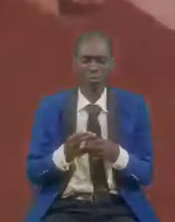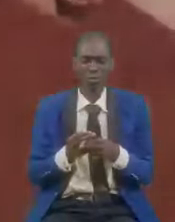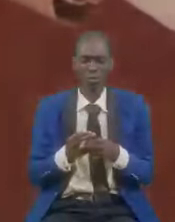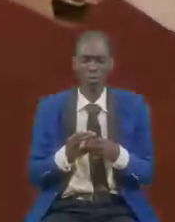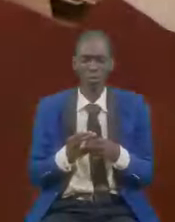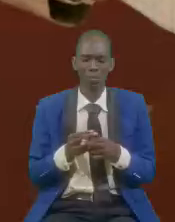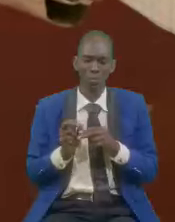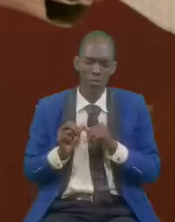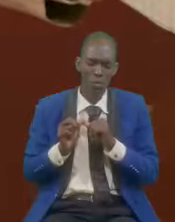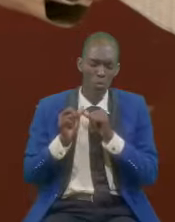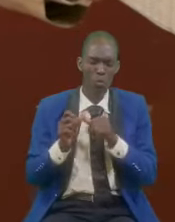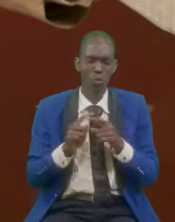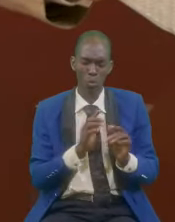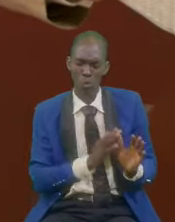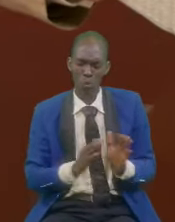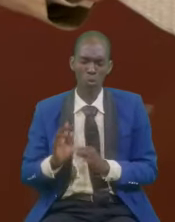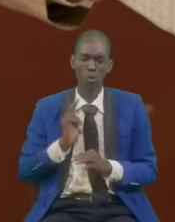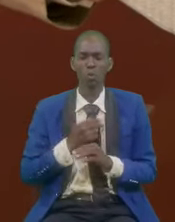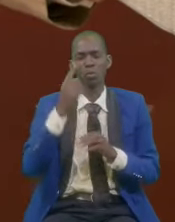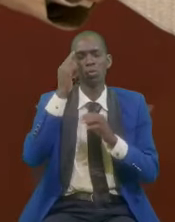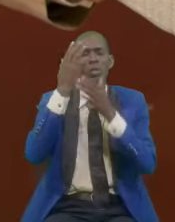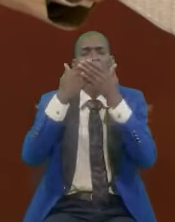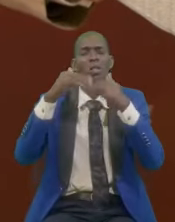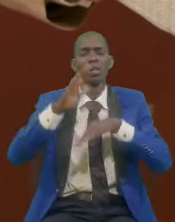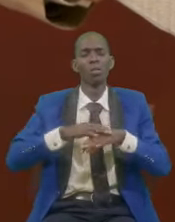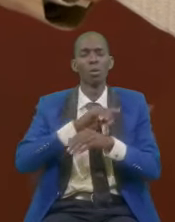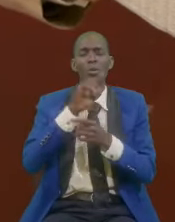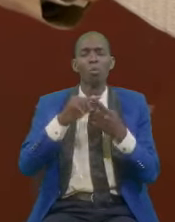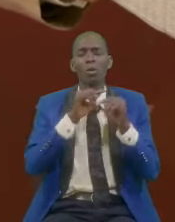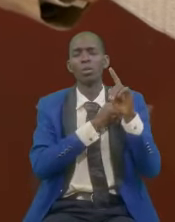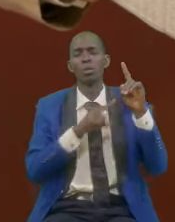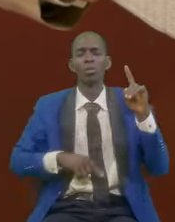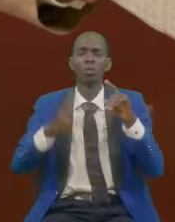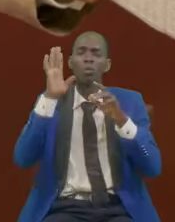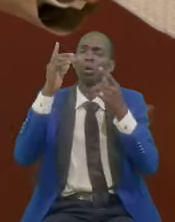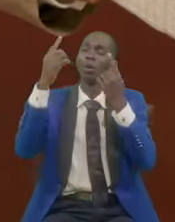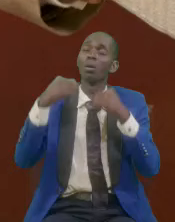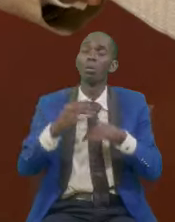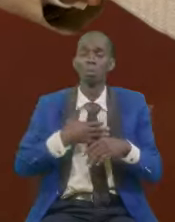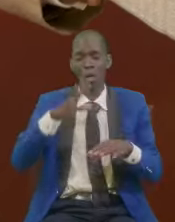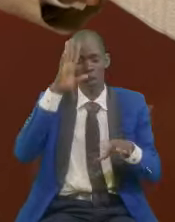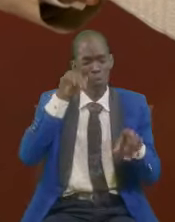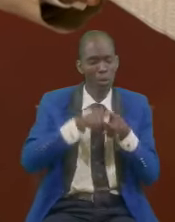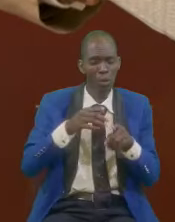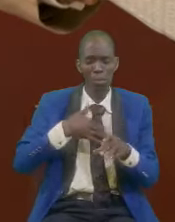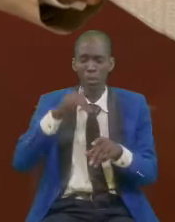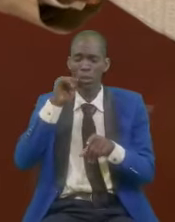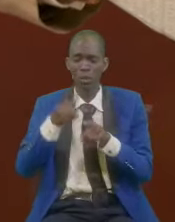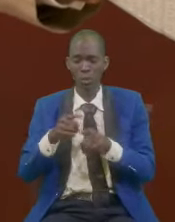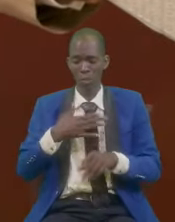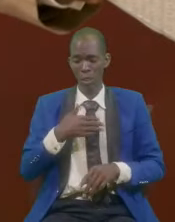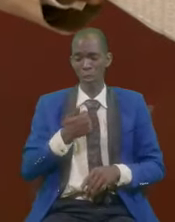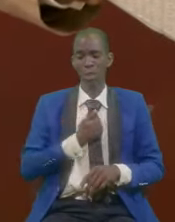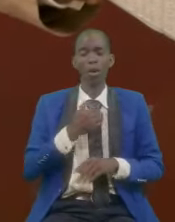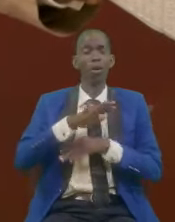Keep on preparing us for heaven. And when the Lord shall come, my brother, my sister, myself, all